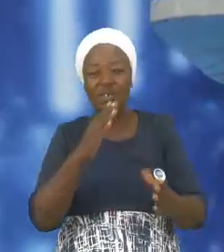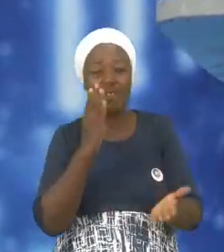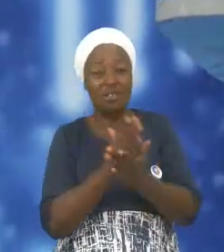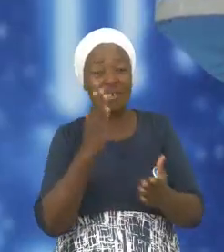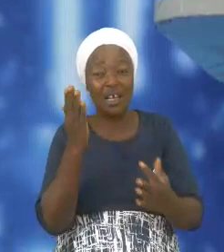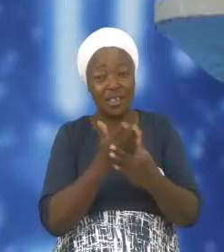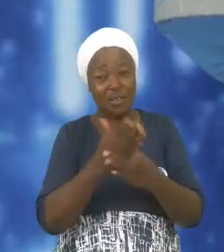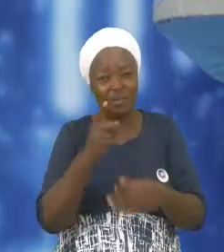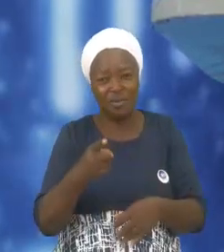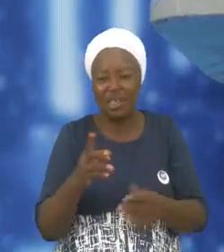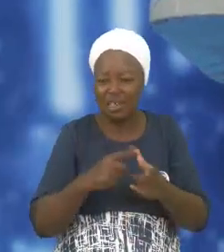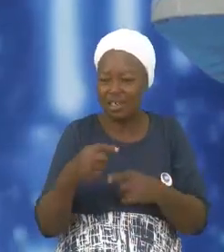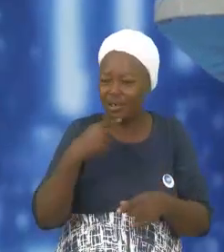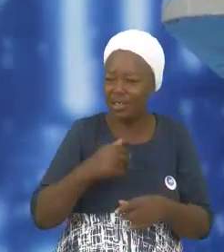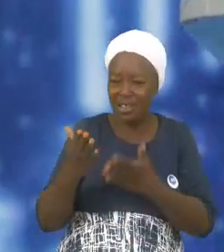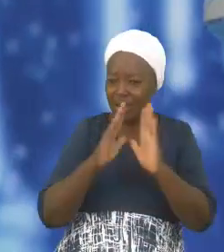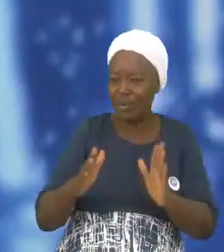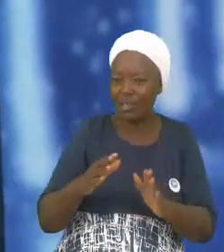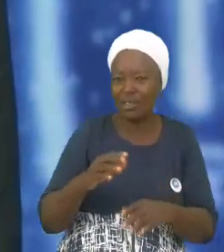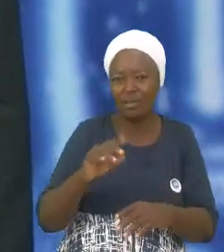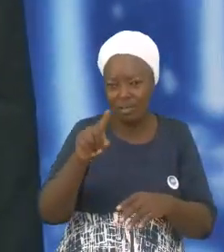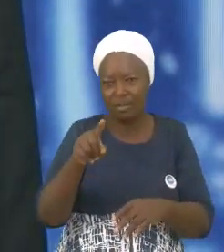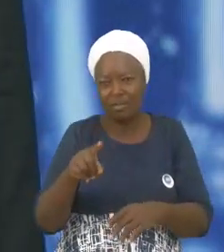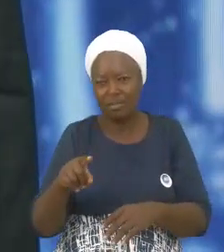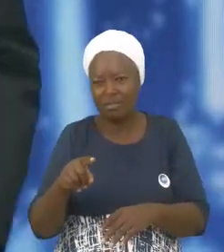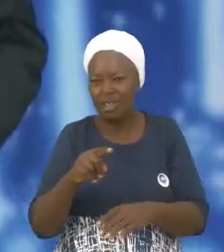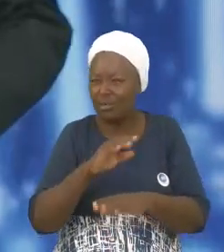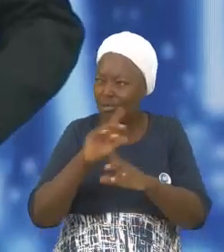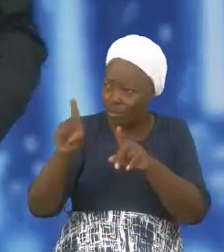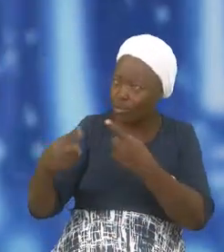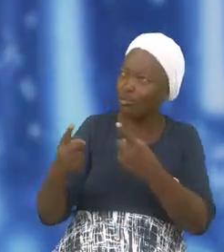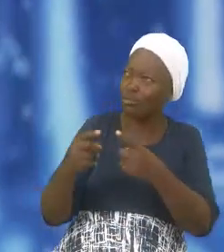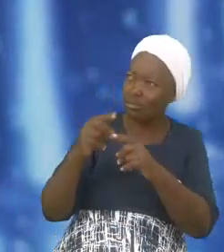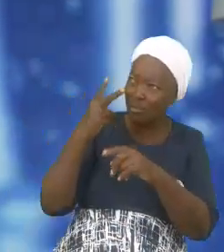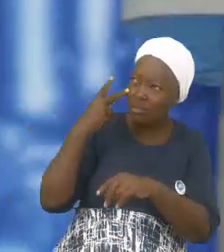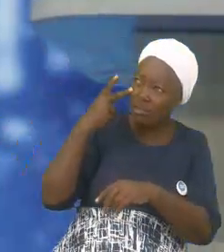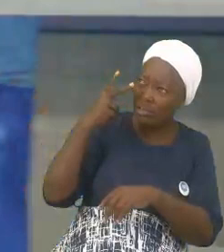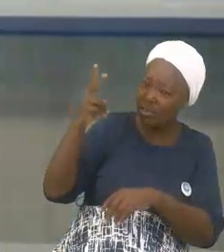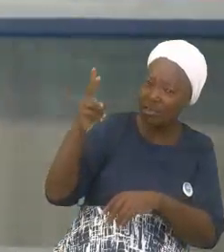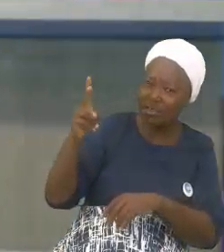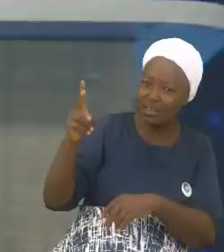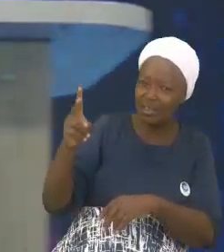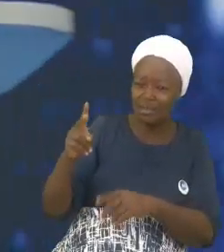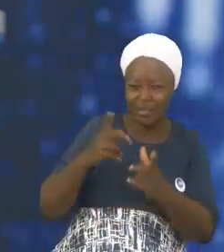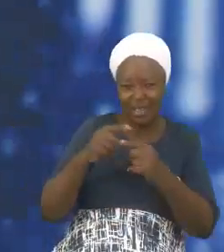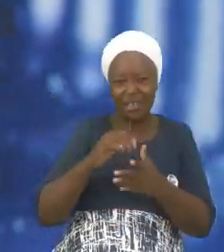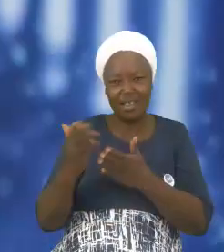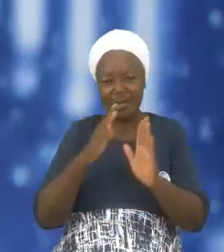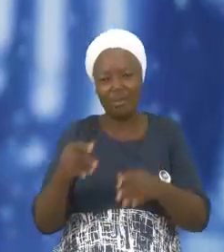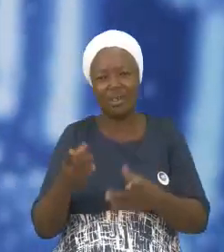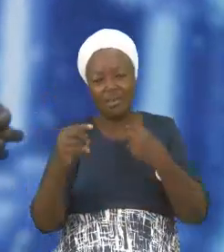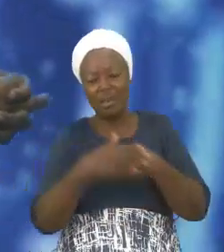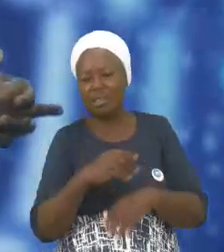he told his servant, he said, go look and see. And the servant came back and said, I see